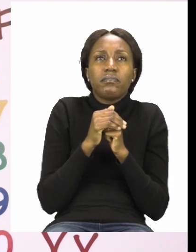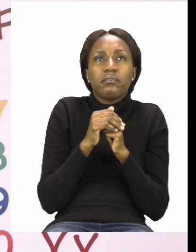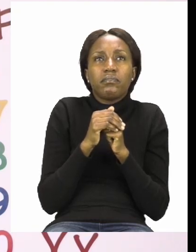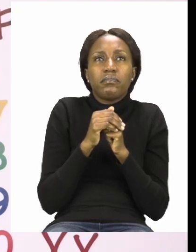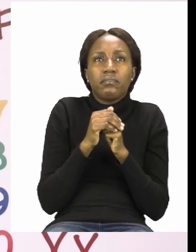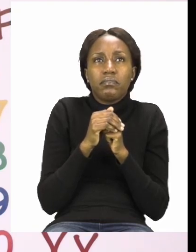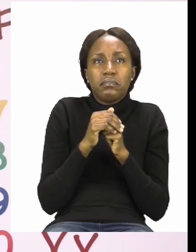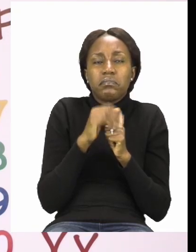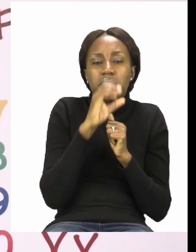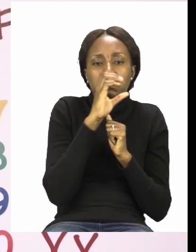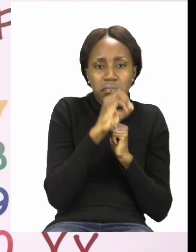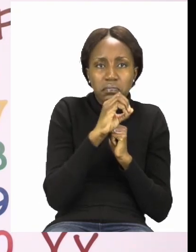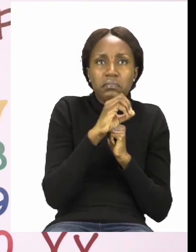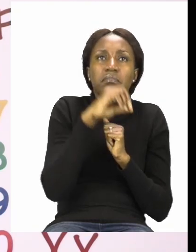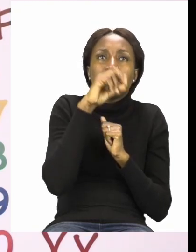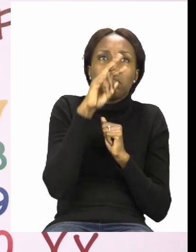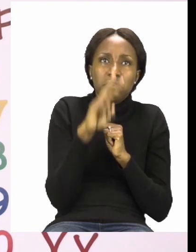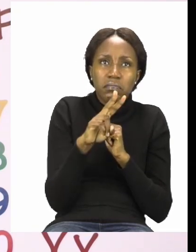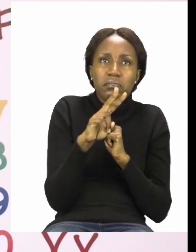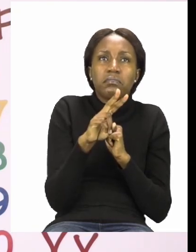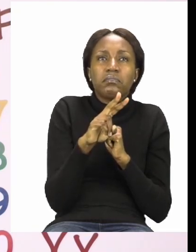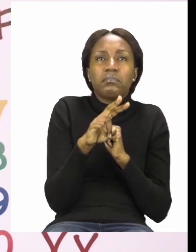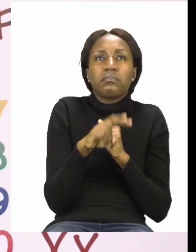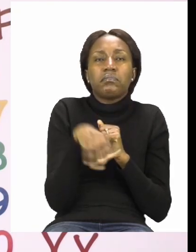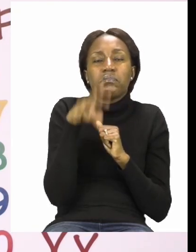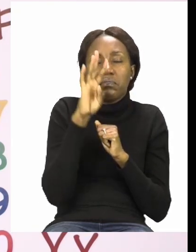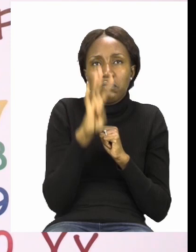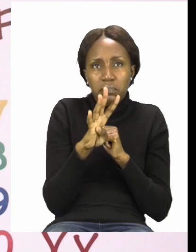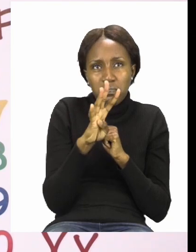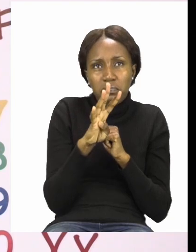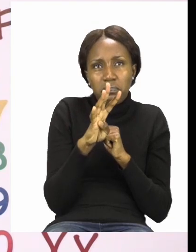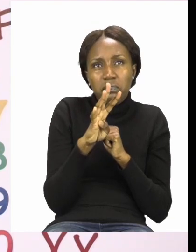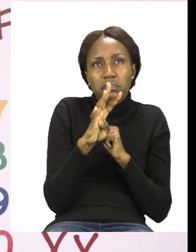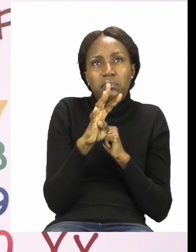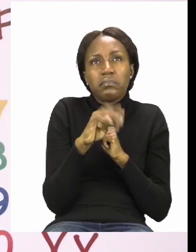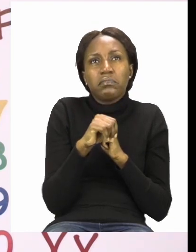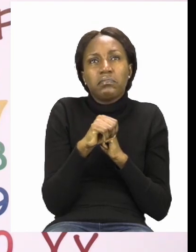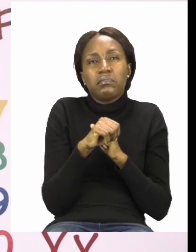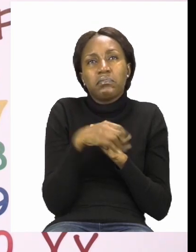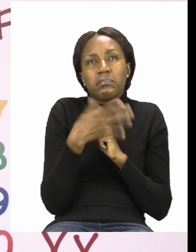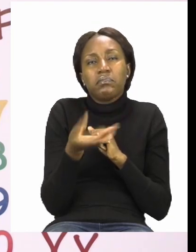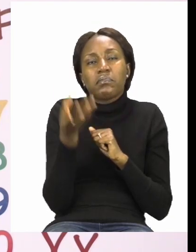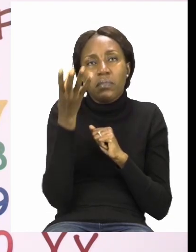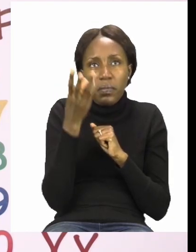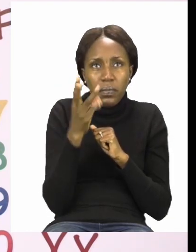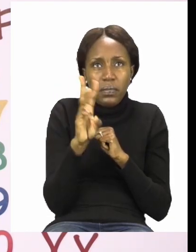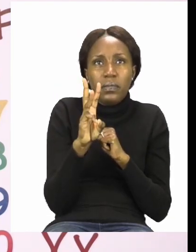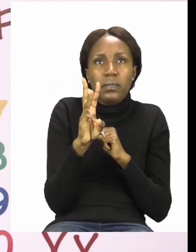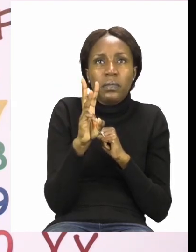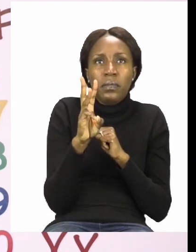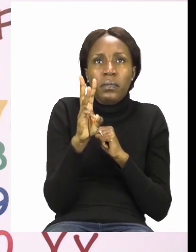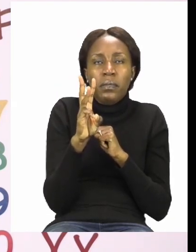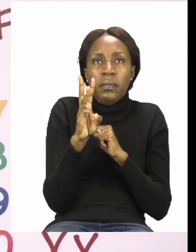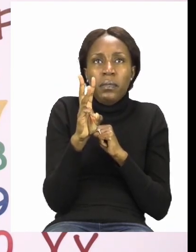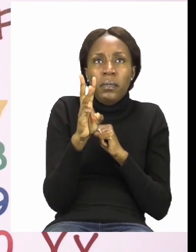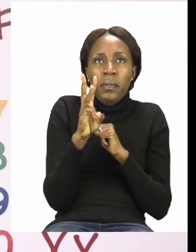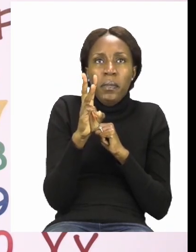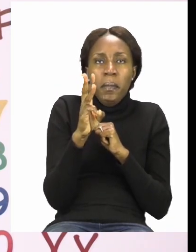a 2 or a 4 or a